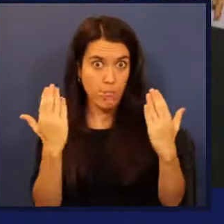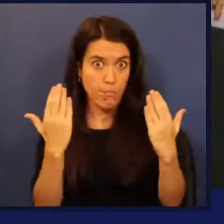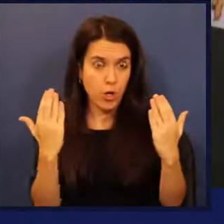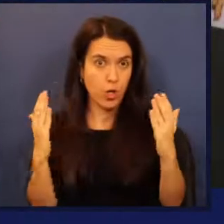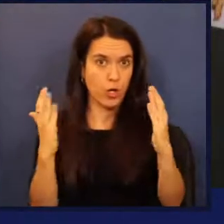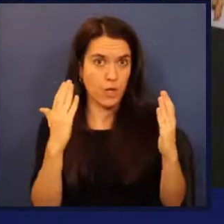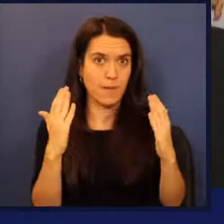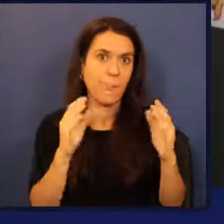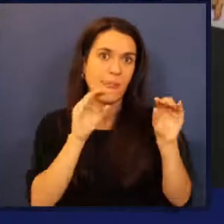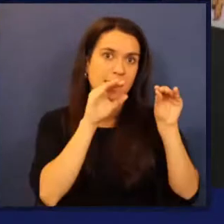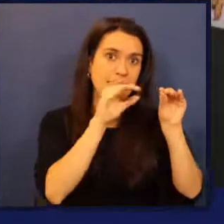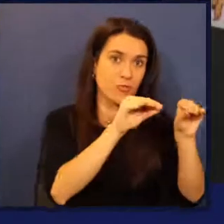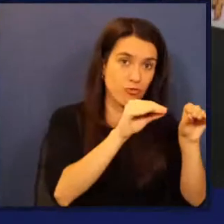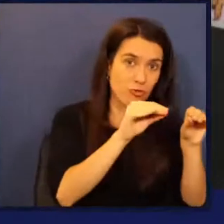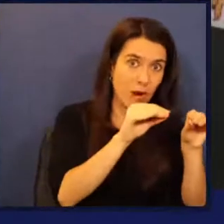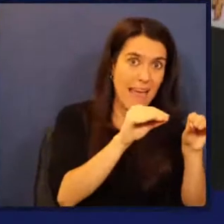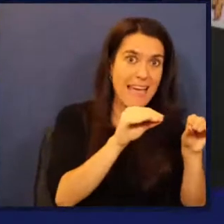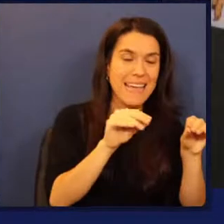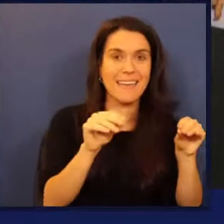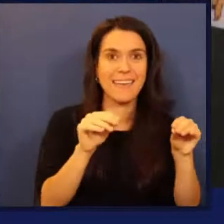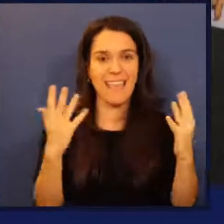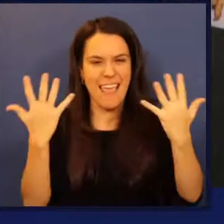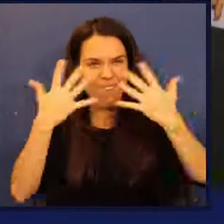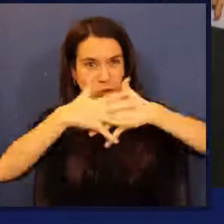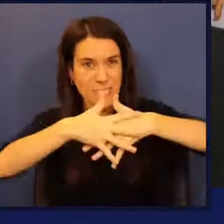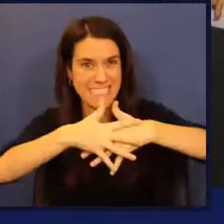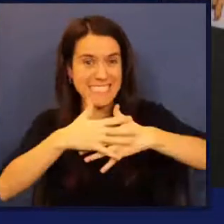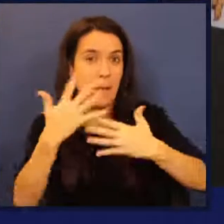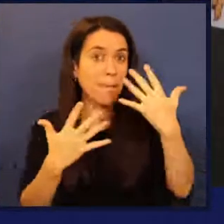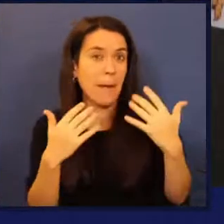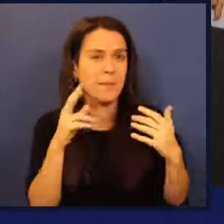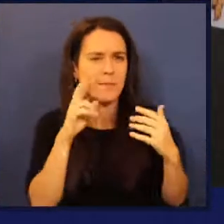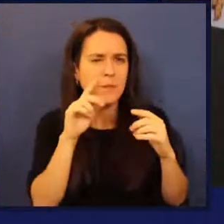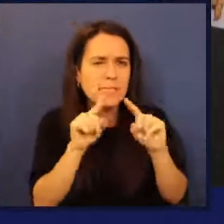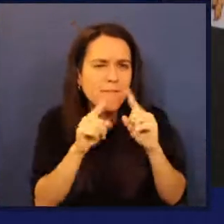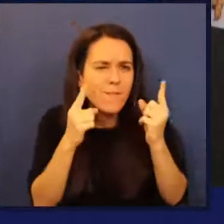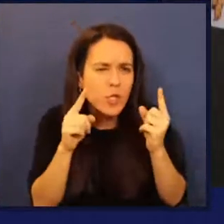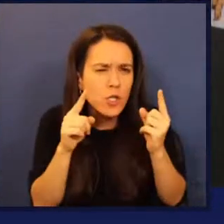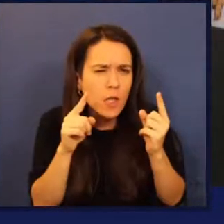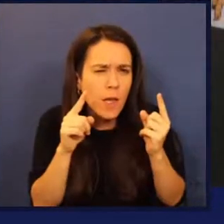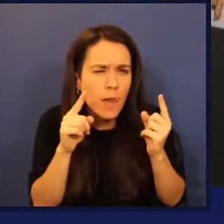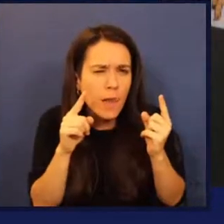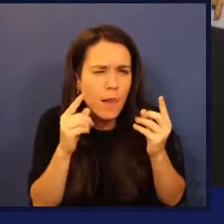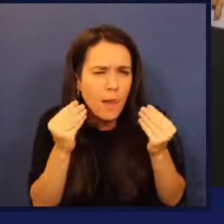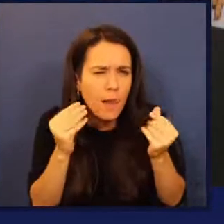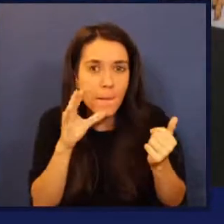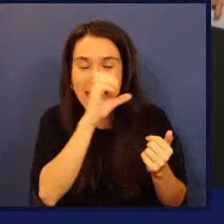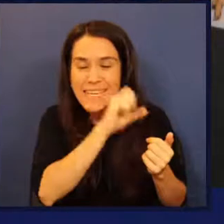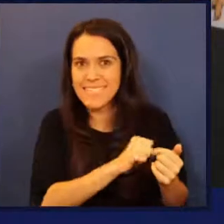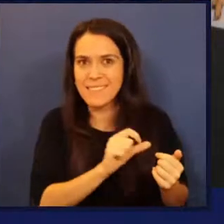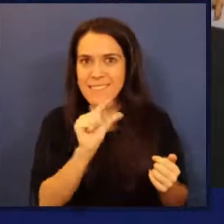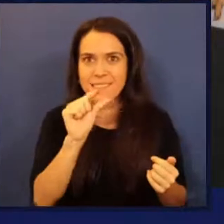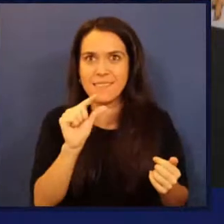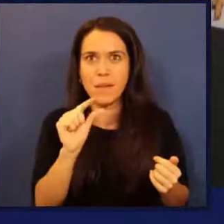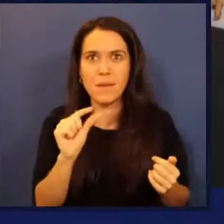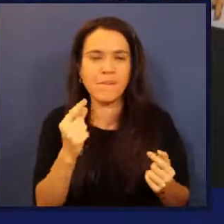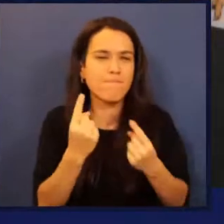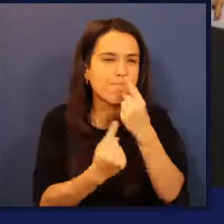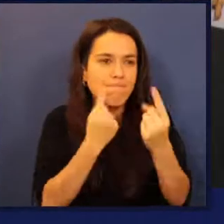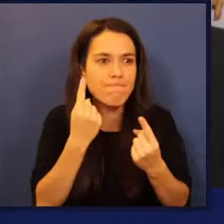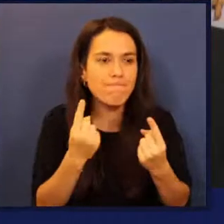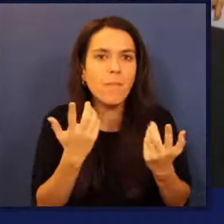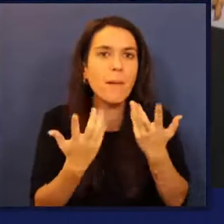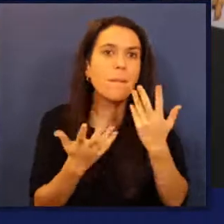and the inference data, even if the difference is small, you will still miss certain things, especially if